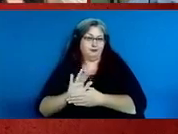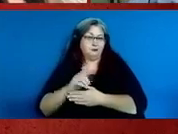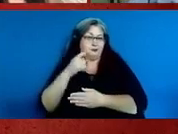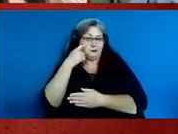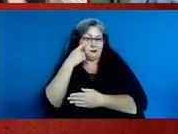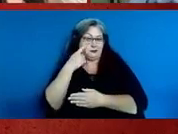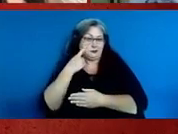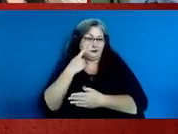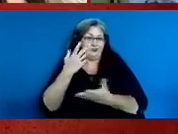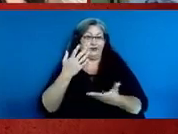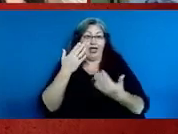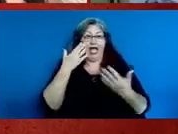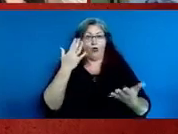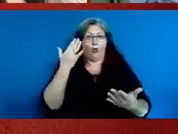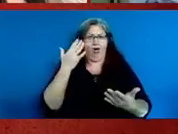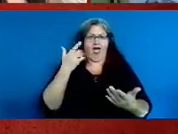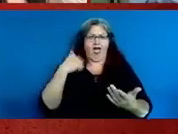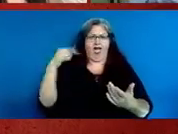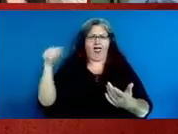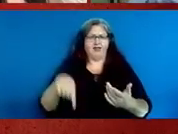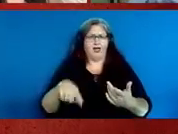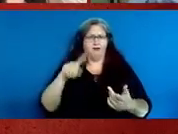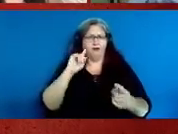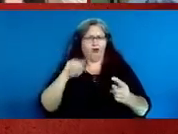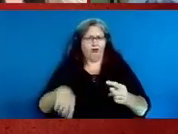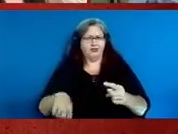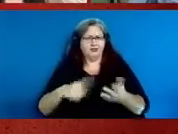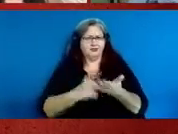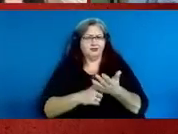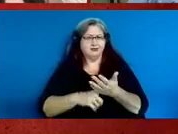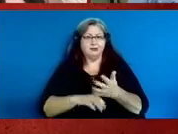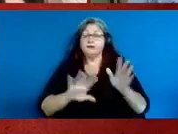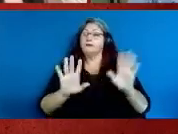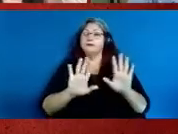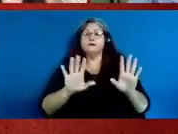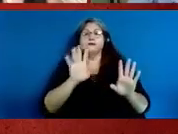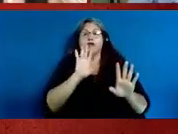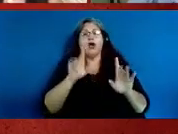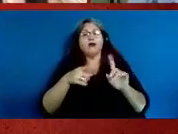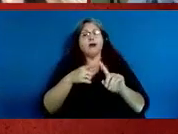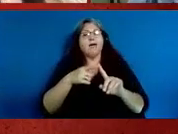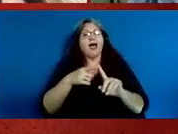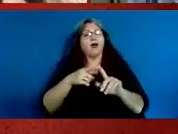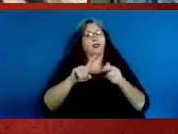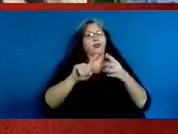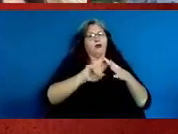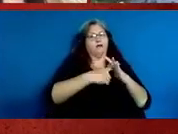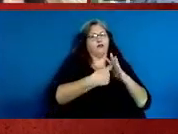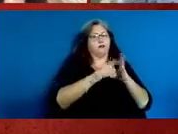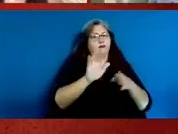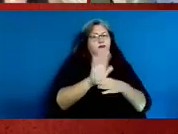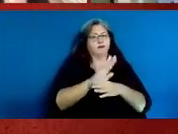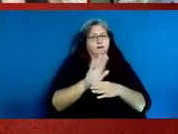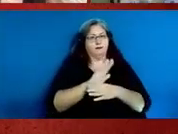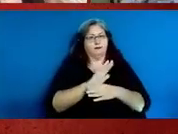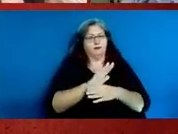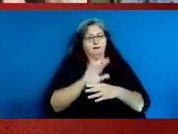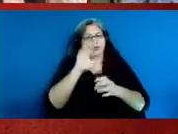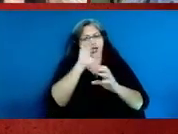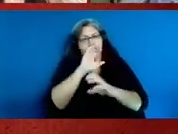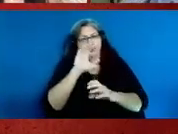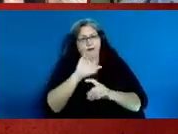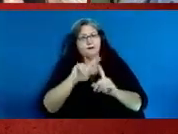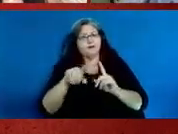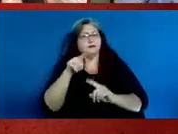So I don't know why I'm here, really. No, you're no, we're here to talk about the animated. Yeah, we're here to talk about the animated, and you pretty